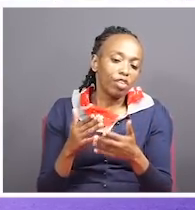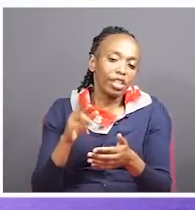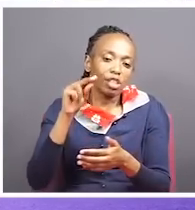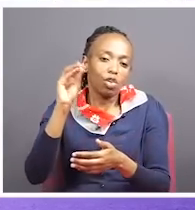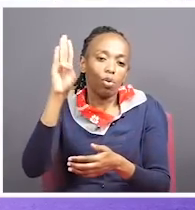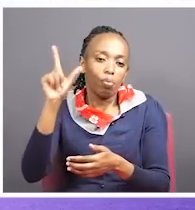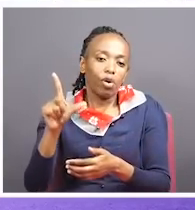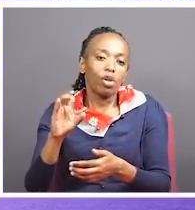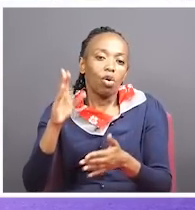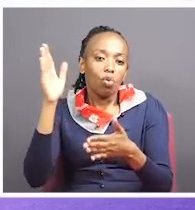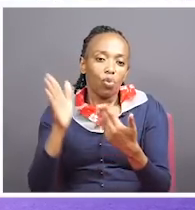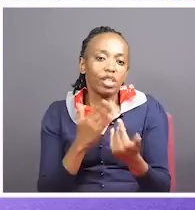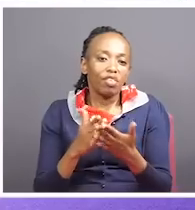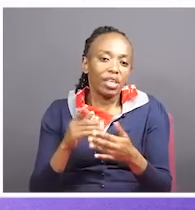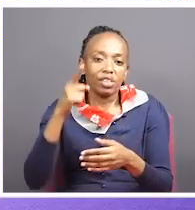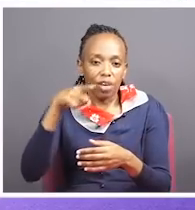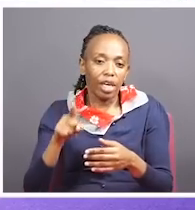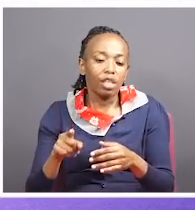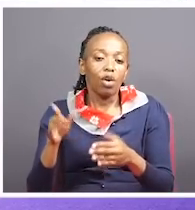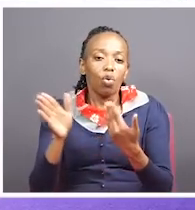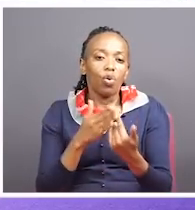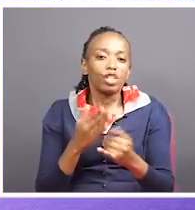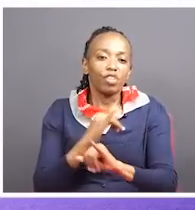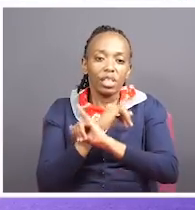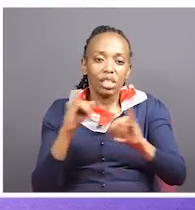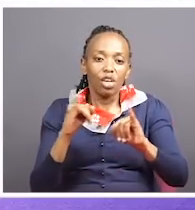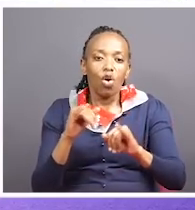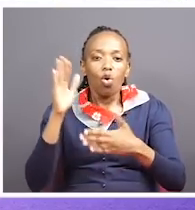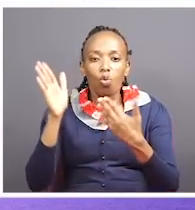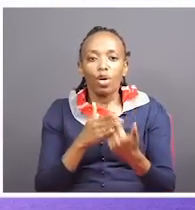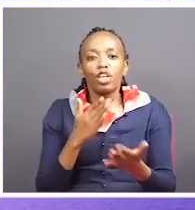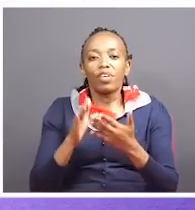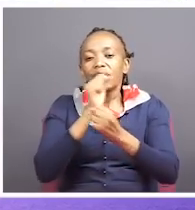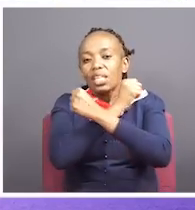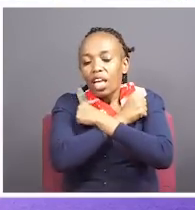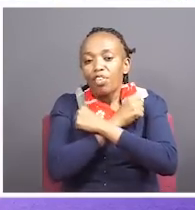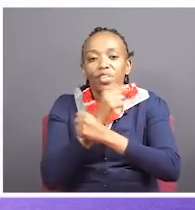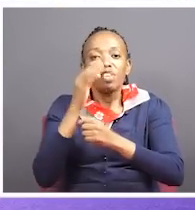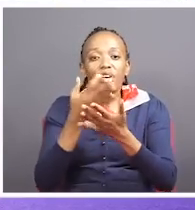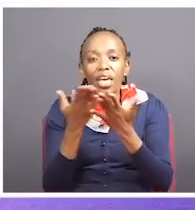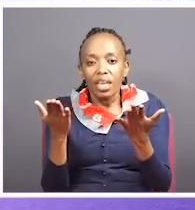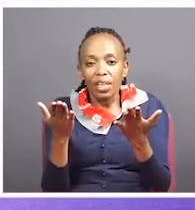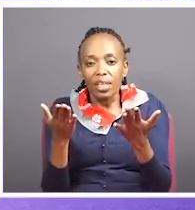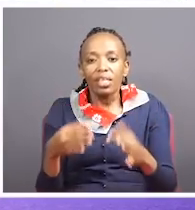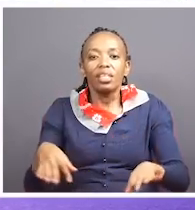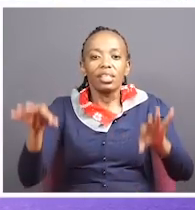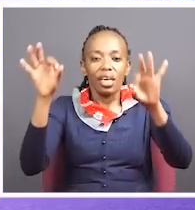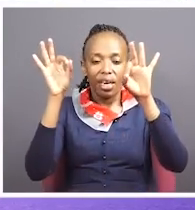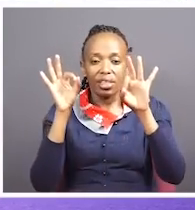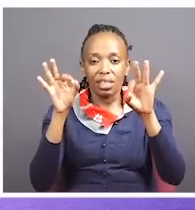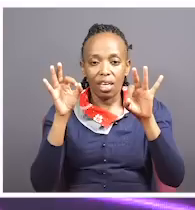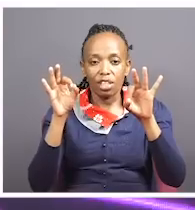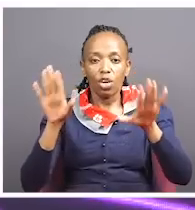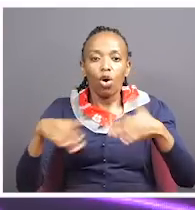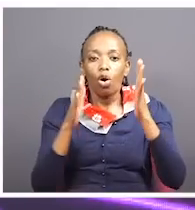whatever is noble, whatever is right, whatever is pure, whatever is lovely, whatever is admirable, if anything is